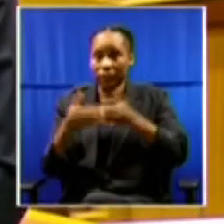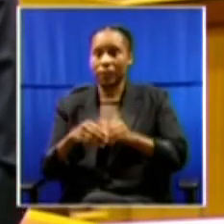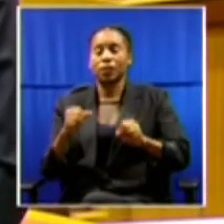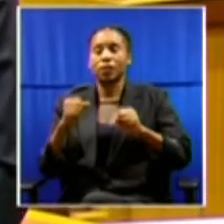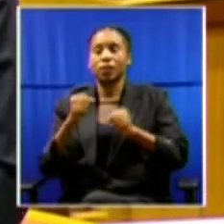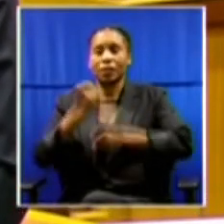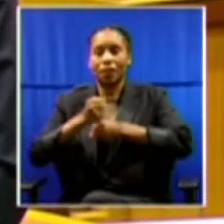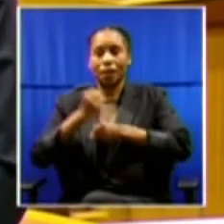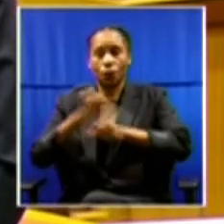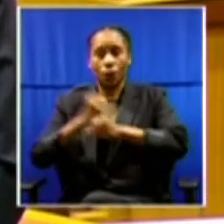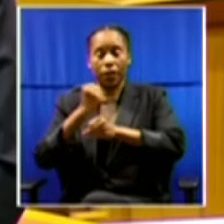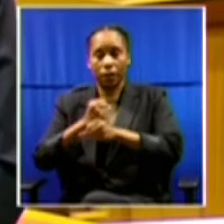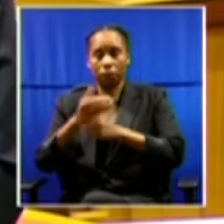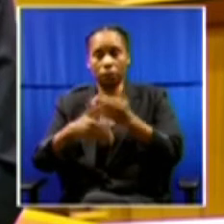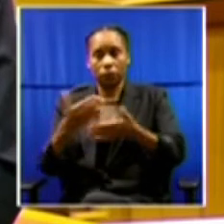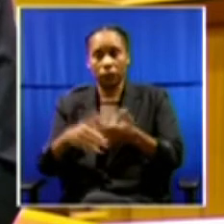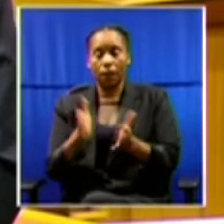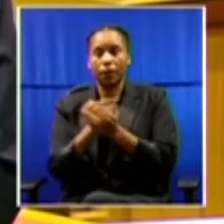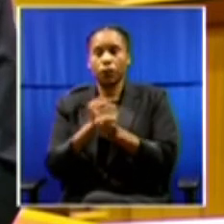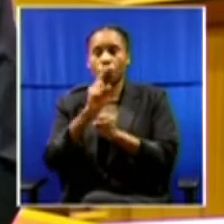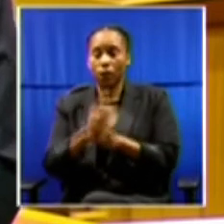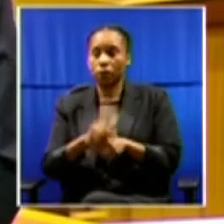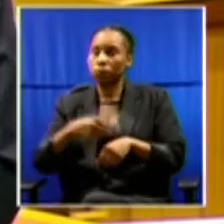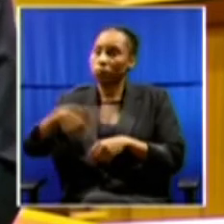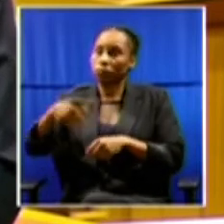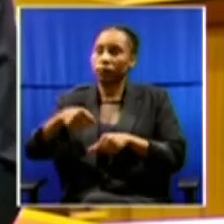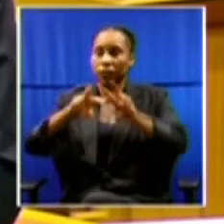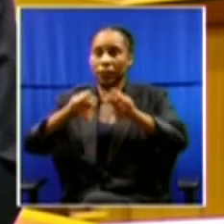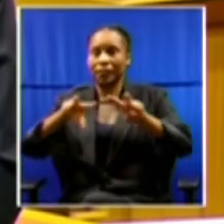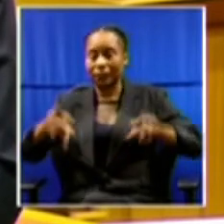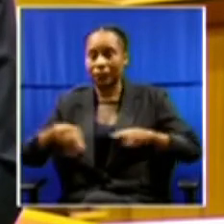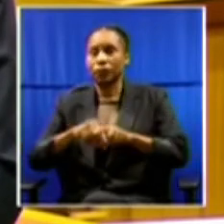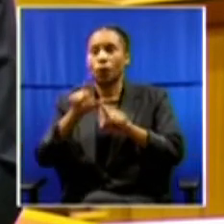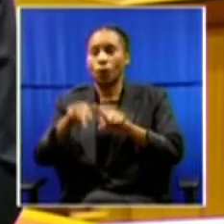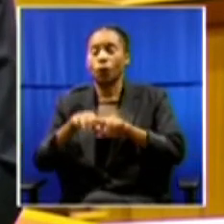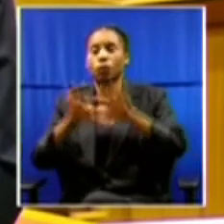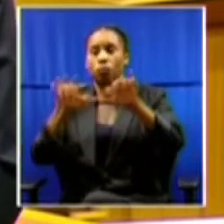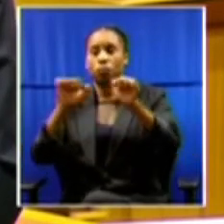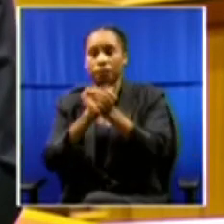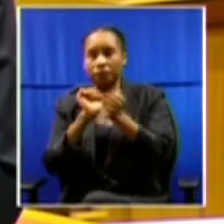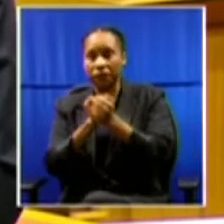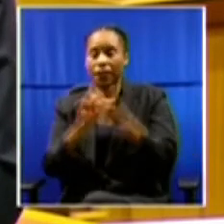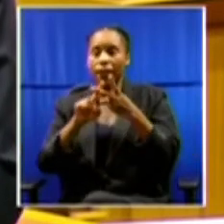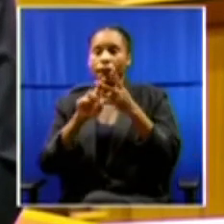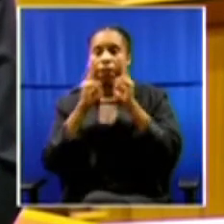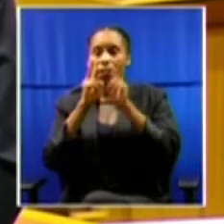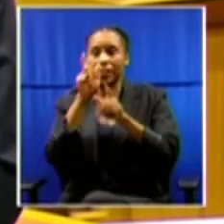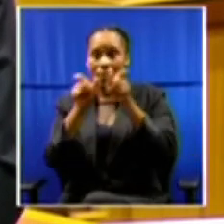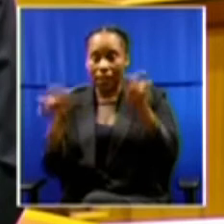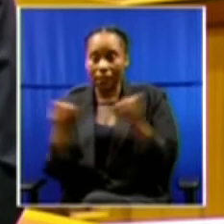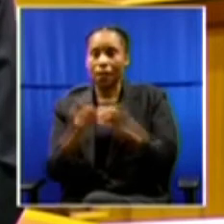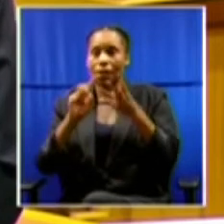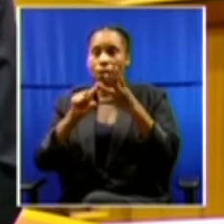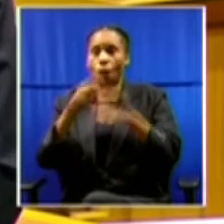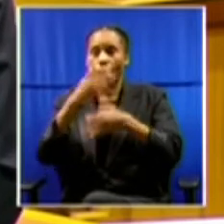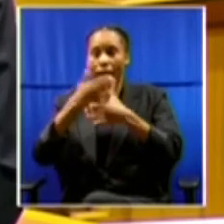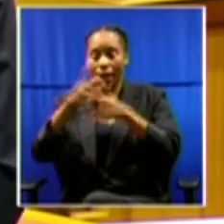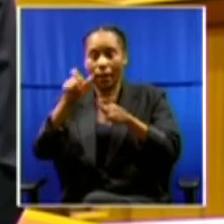by ensuring that proper and regular searches of inmates, officials, visitors, and service providers are conducted